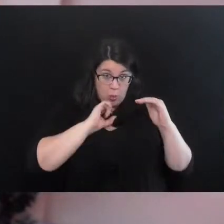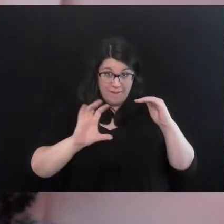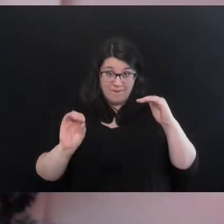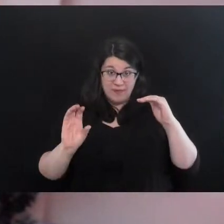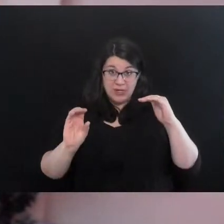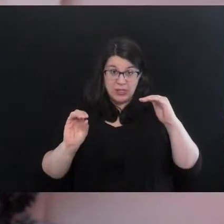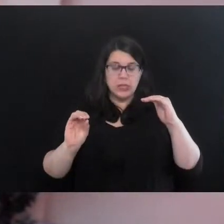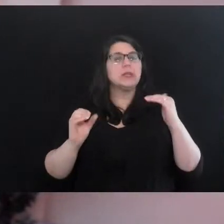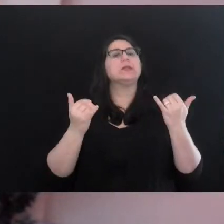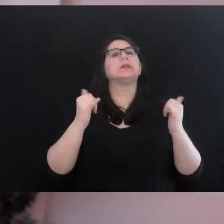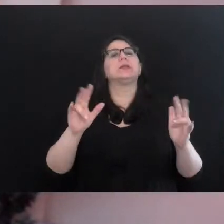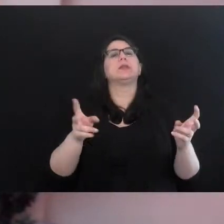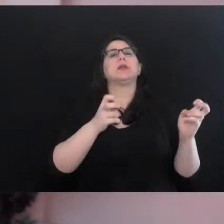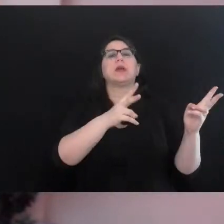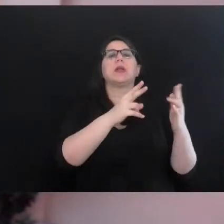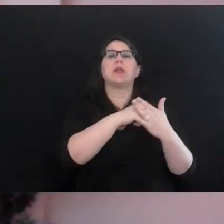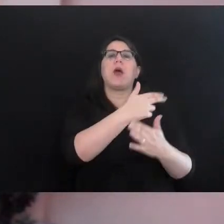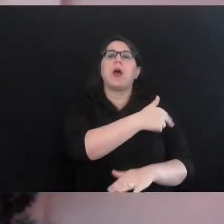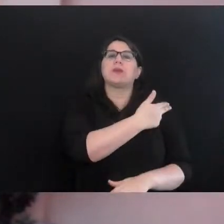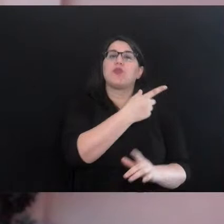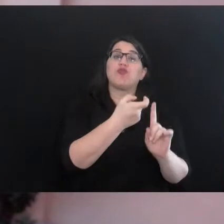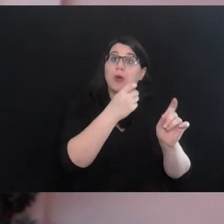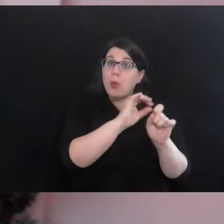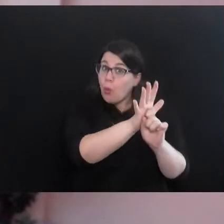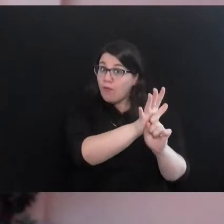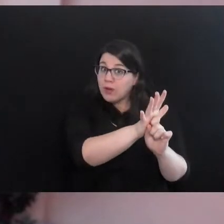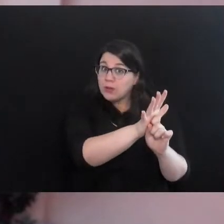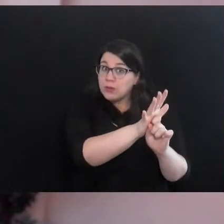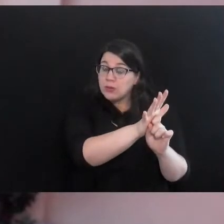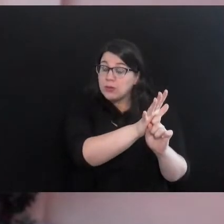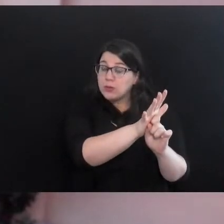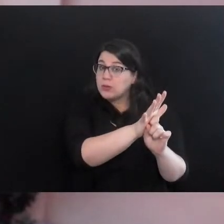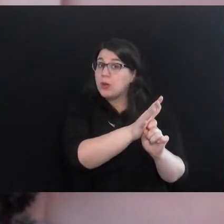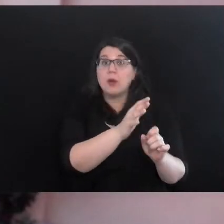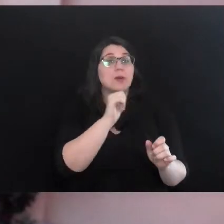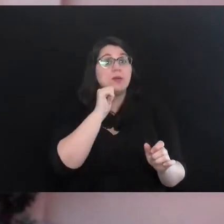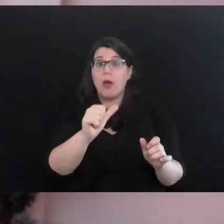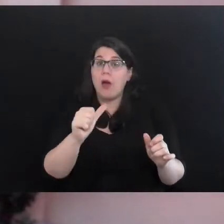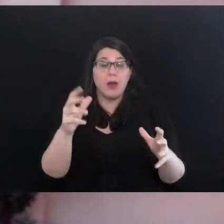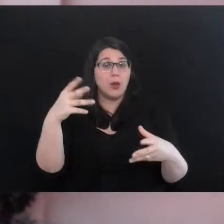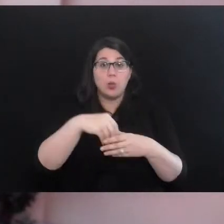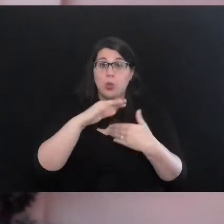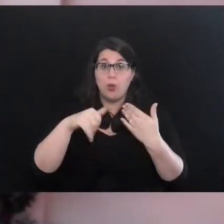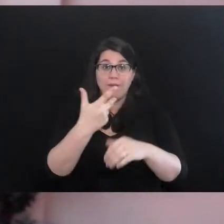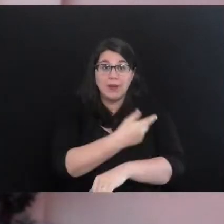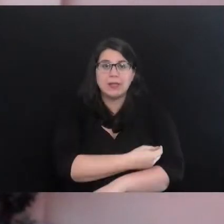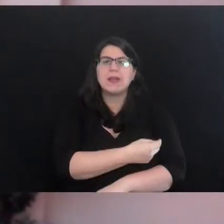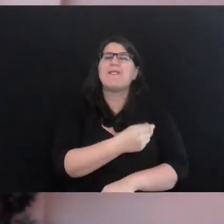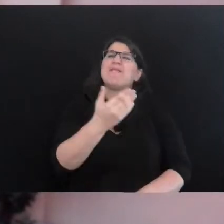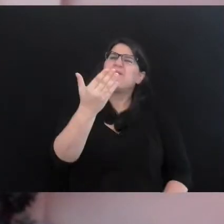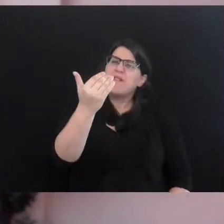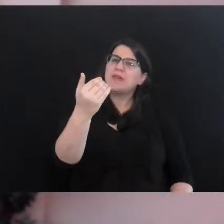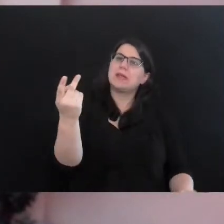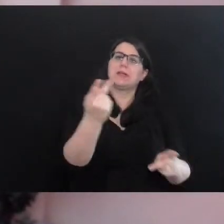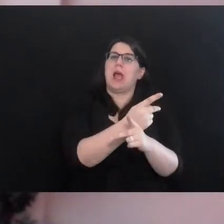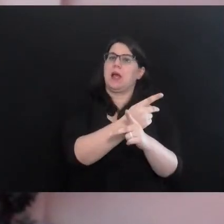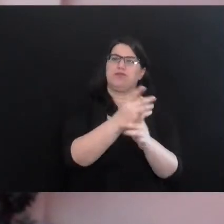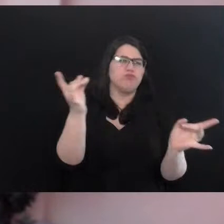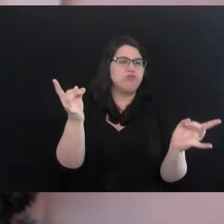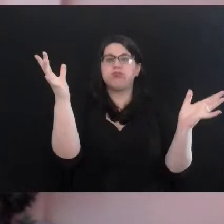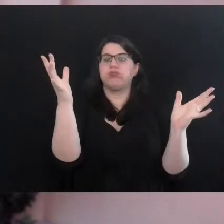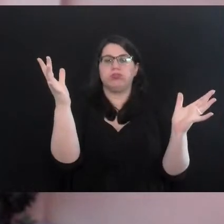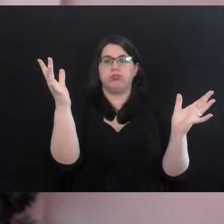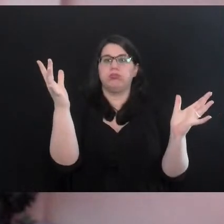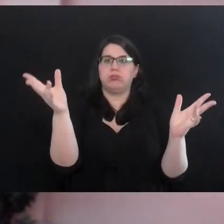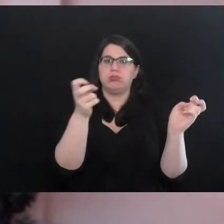risk of being hospitalized with COVID-19, not be fully vaccinated, is up to 15 times higher. So we